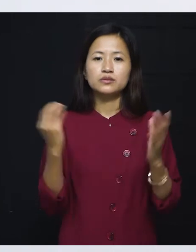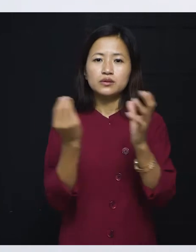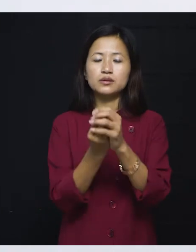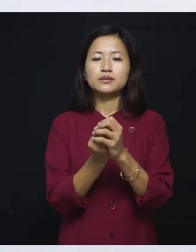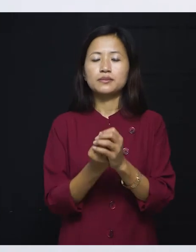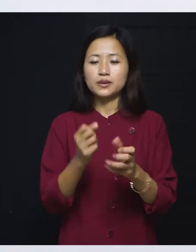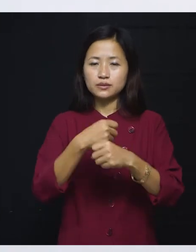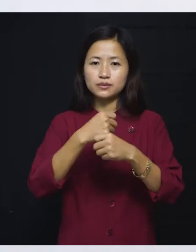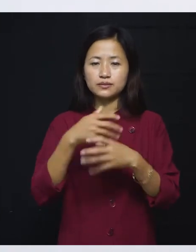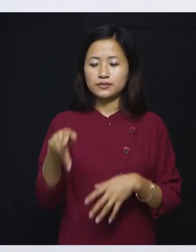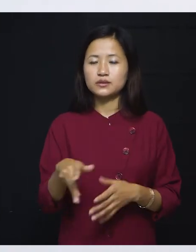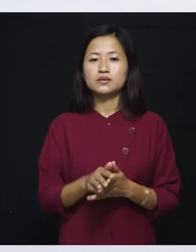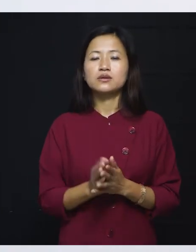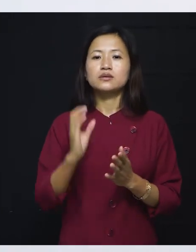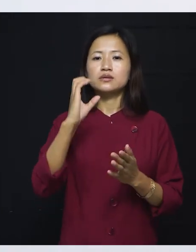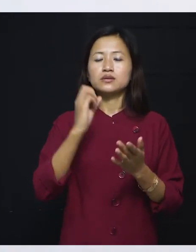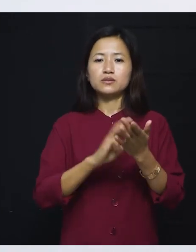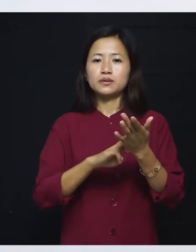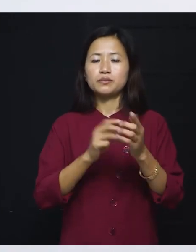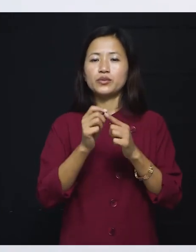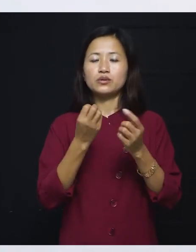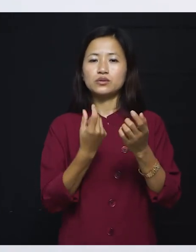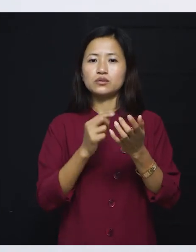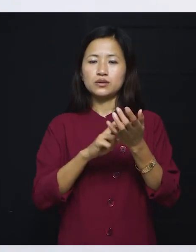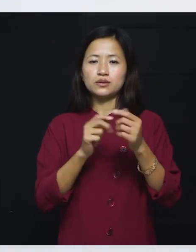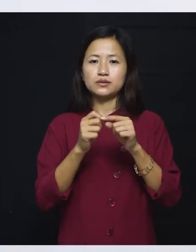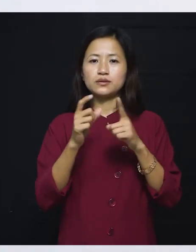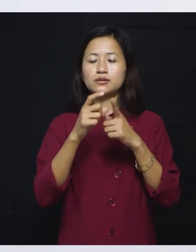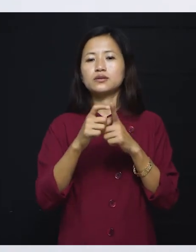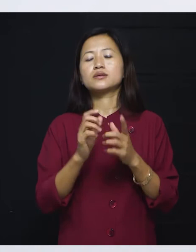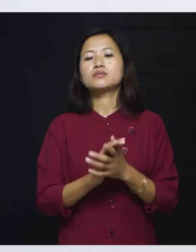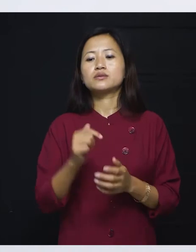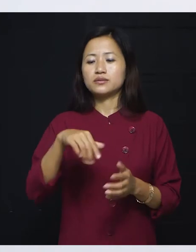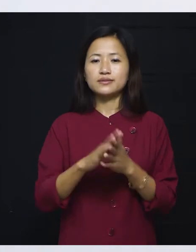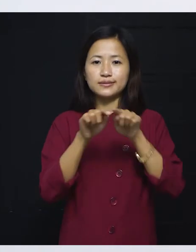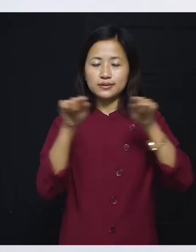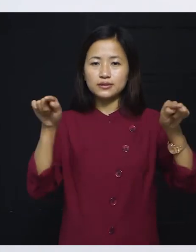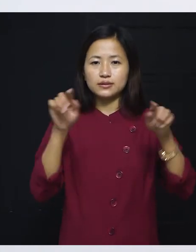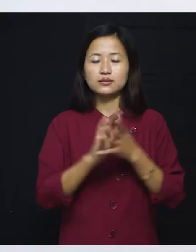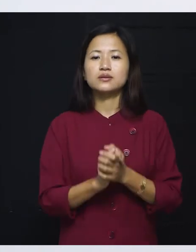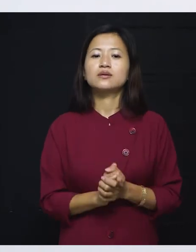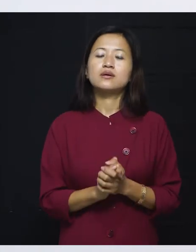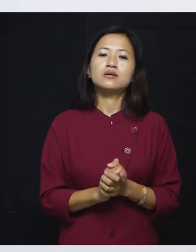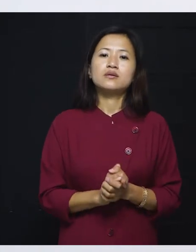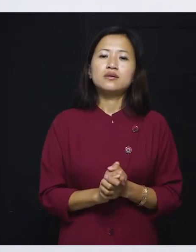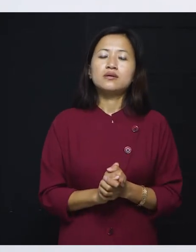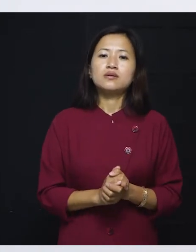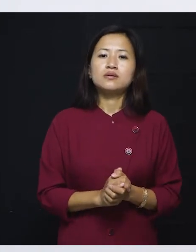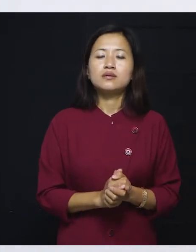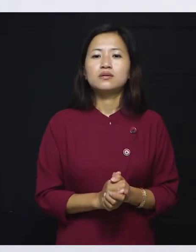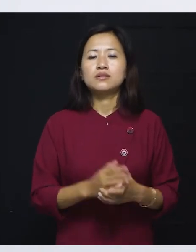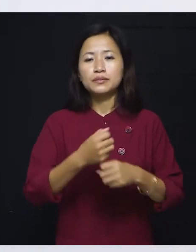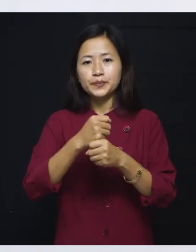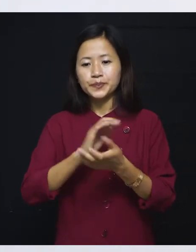makes it a compound sentence, which I'm going to explain to you later. You will not know what a compound means for now, but I'm